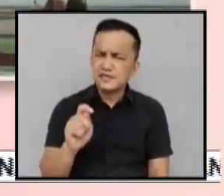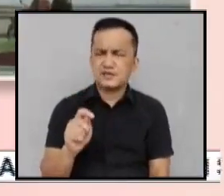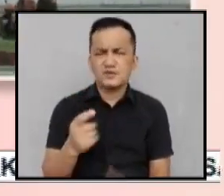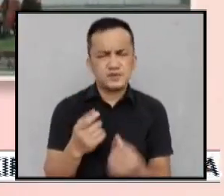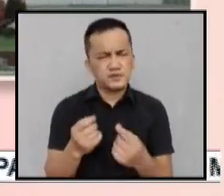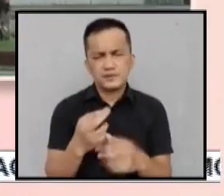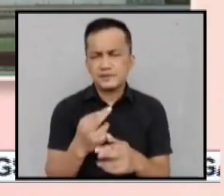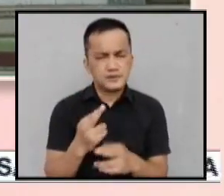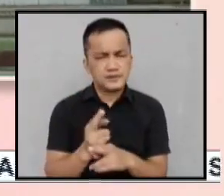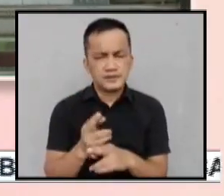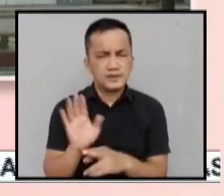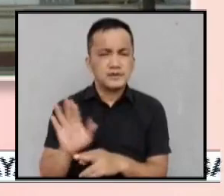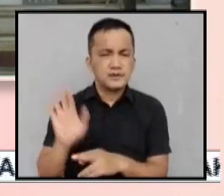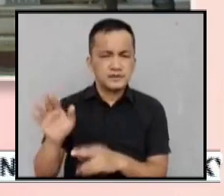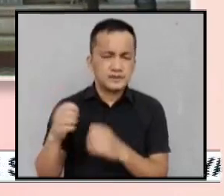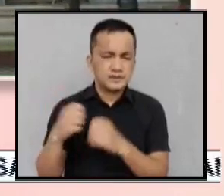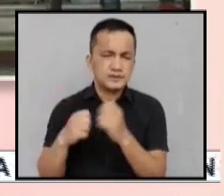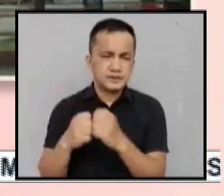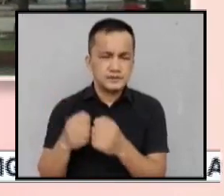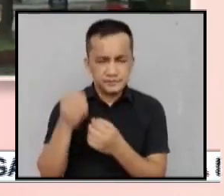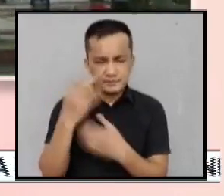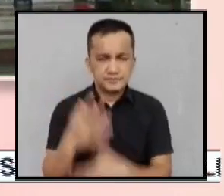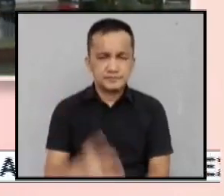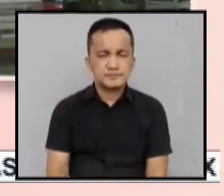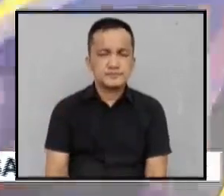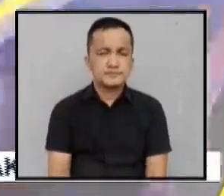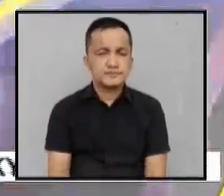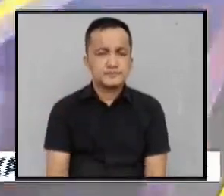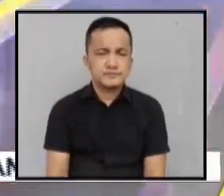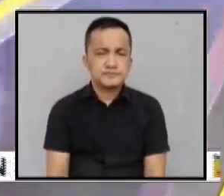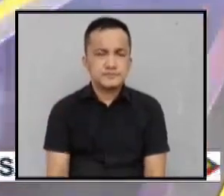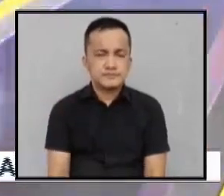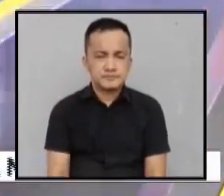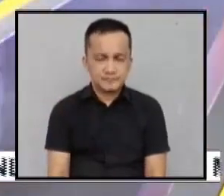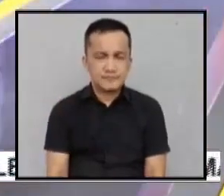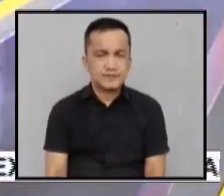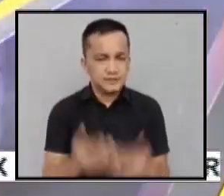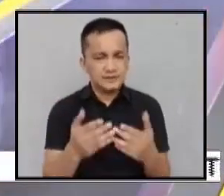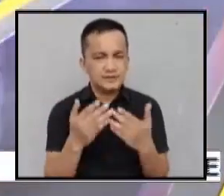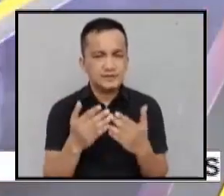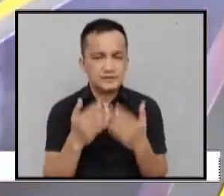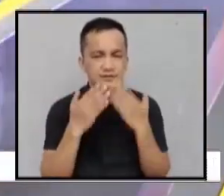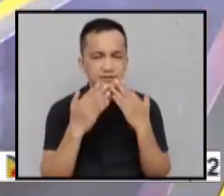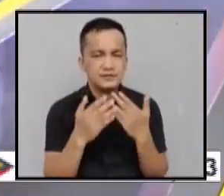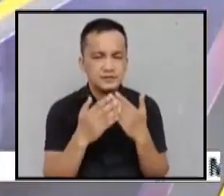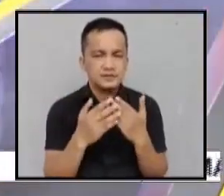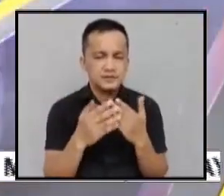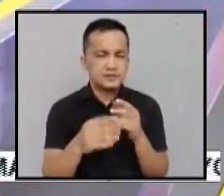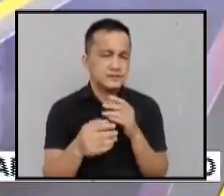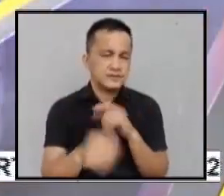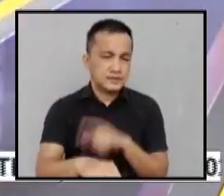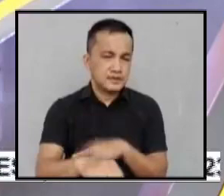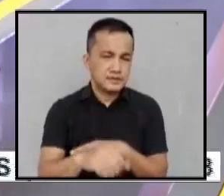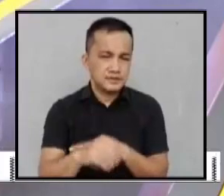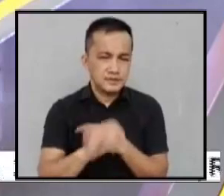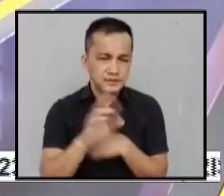will be coming from that engineering group. Alright, well on that note, maraming salamat po sa inyong oras dito po sa Rise and Shine